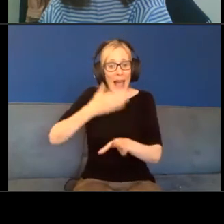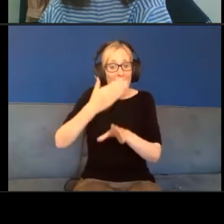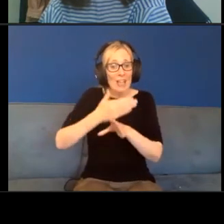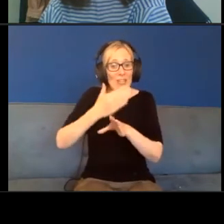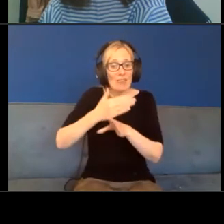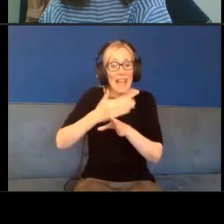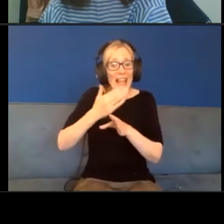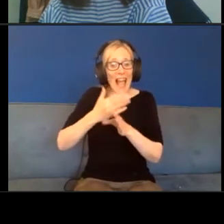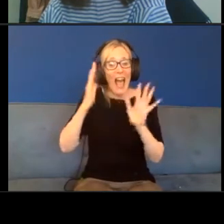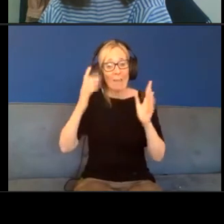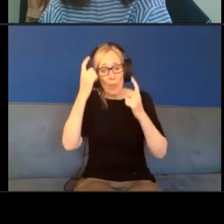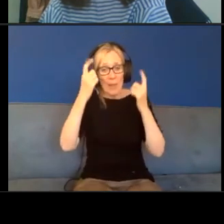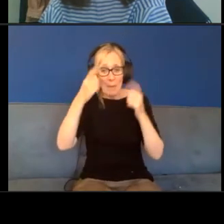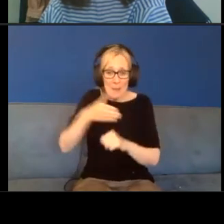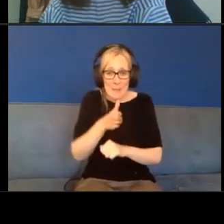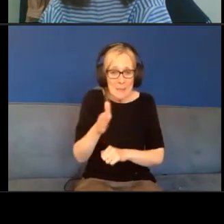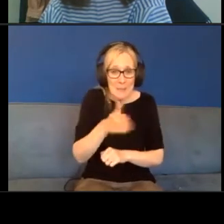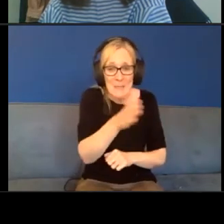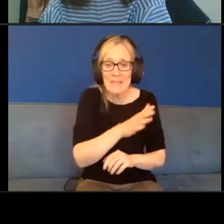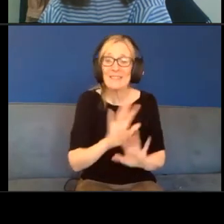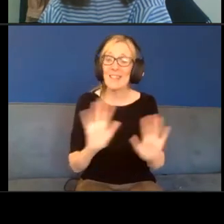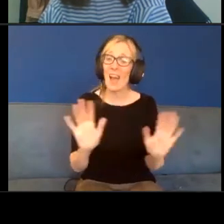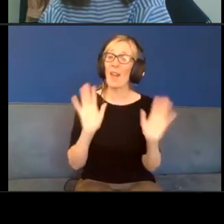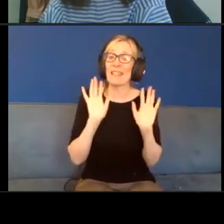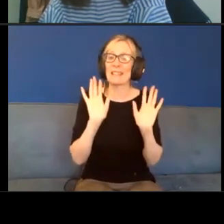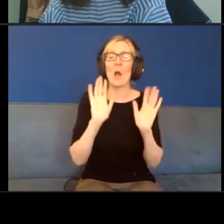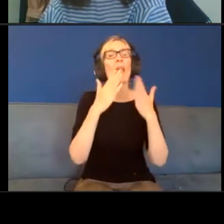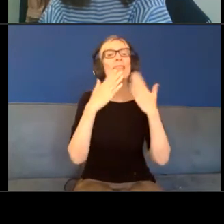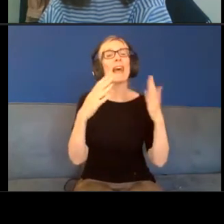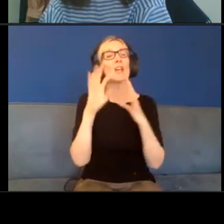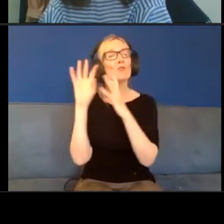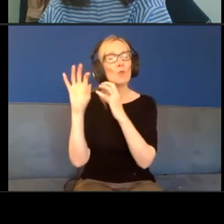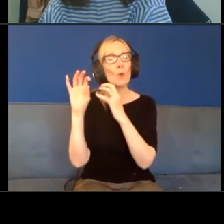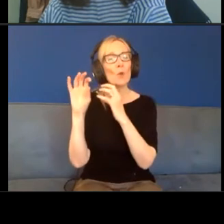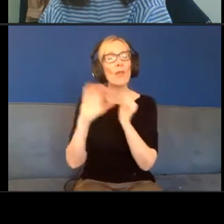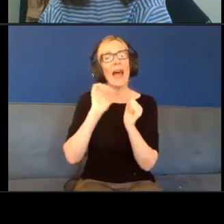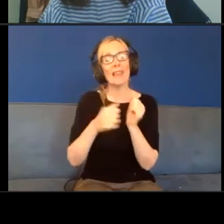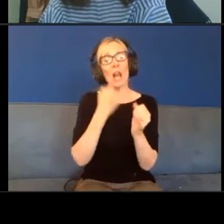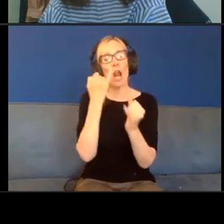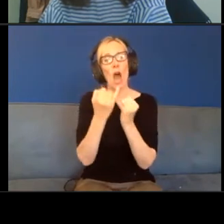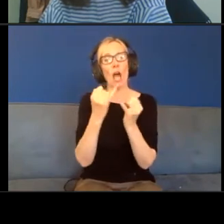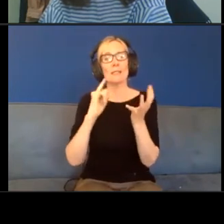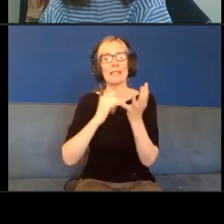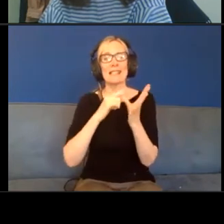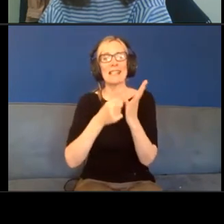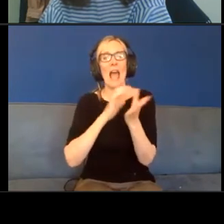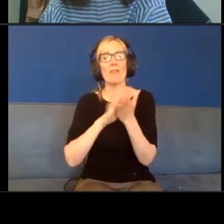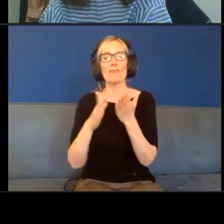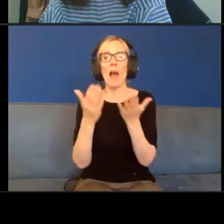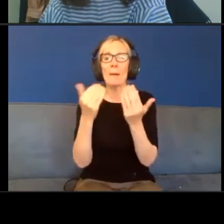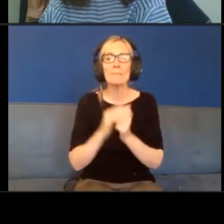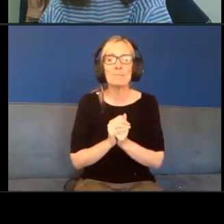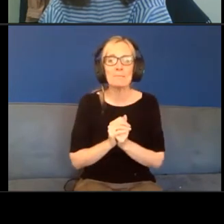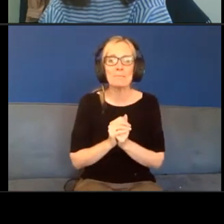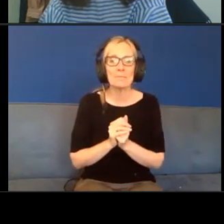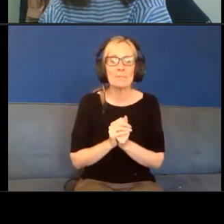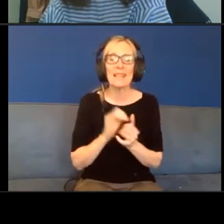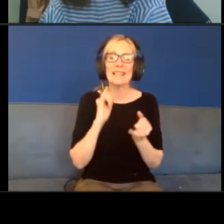the flute. Yeah. Thank you, Ruth. And then over to Sarah. Yeah, so